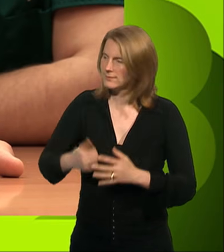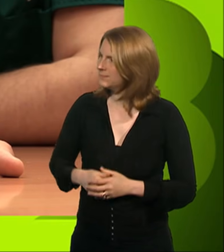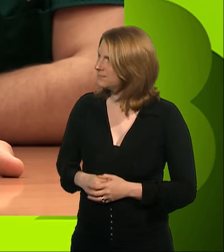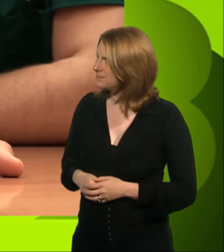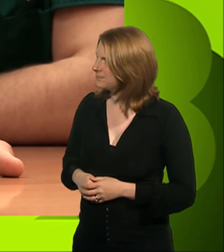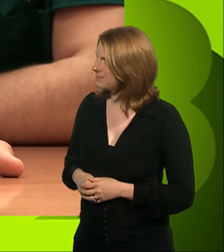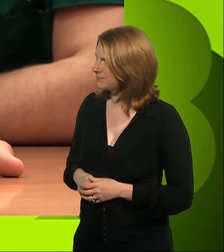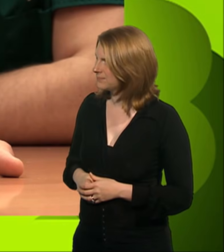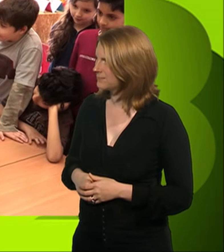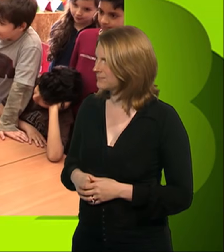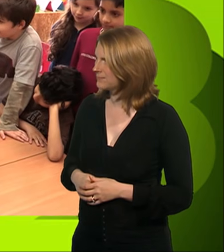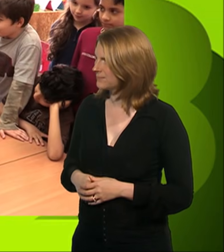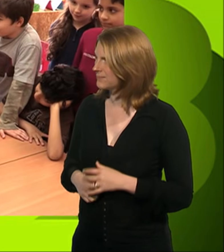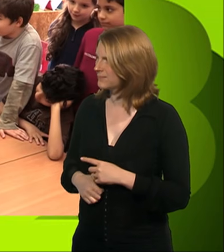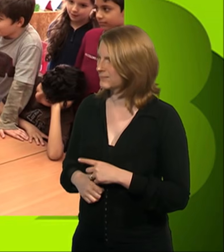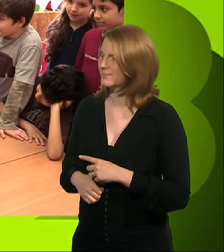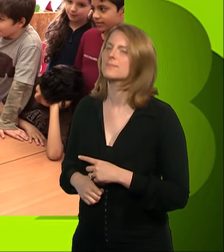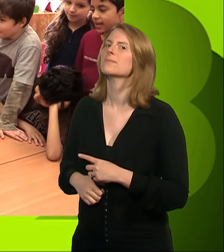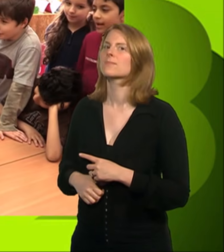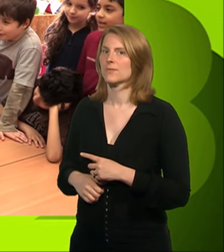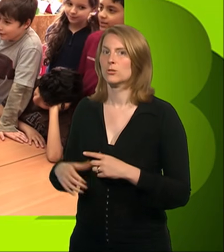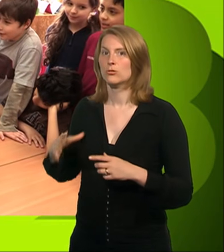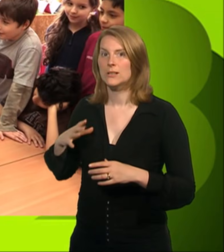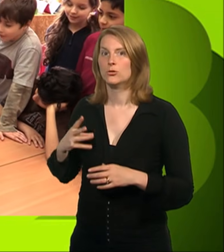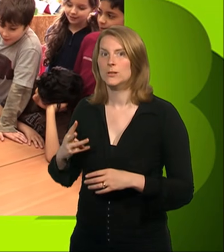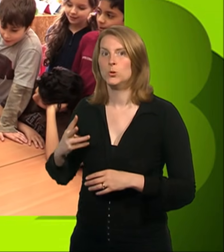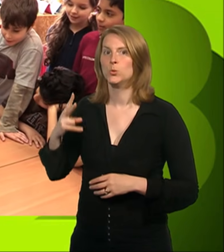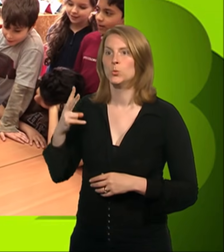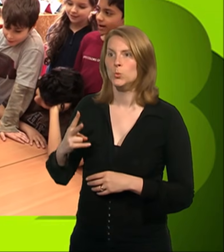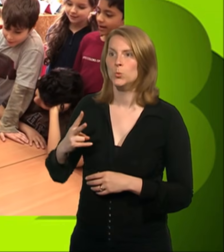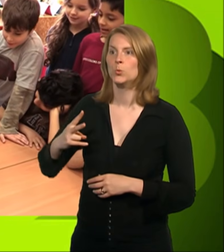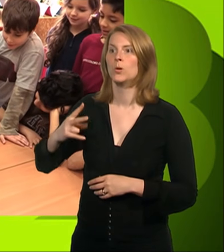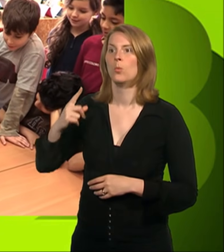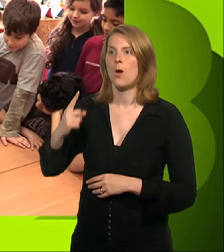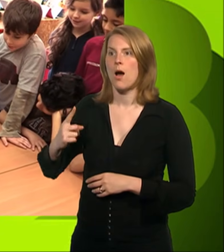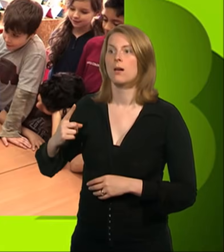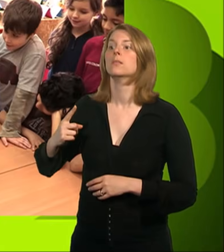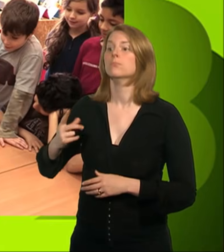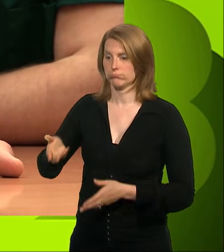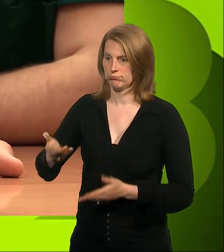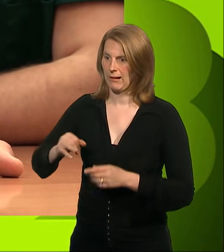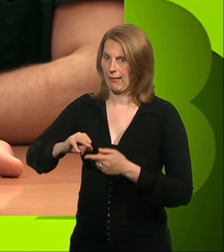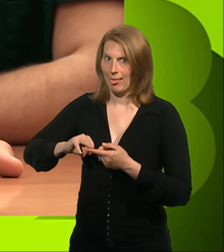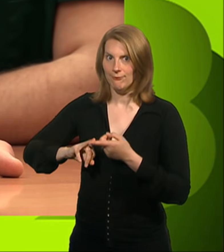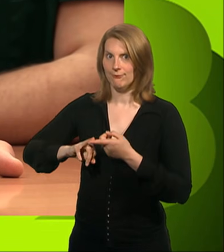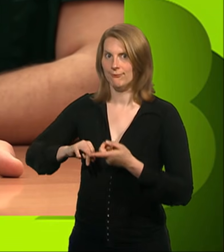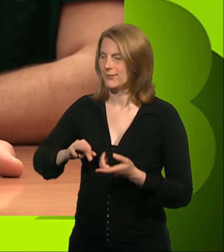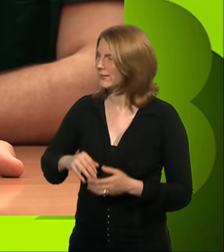to do a big countdown. Ready? 3, 2, 1, lift.